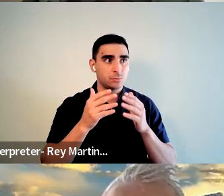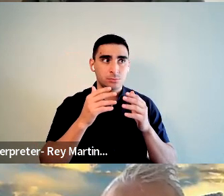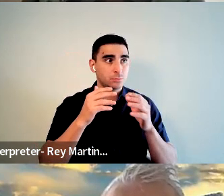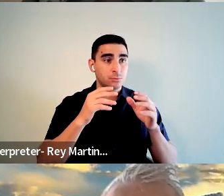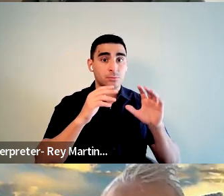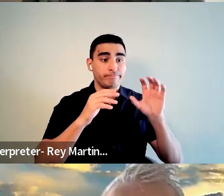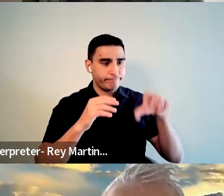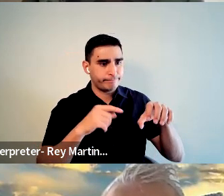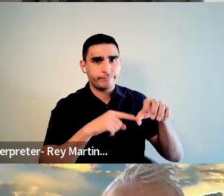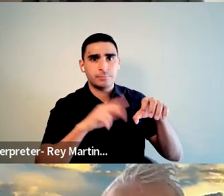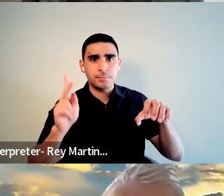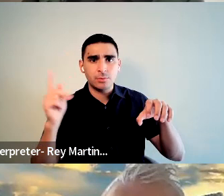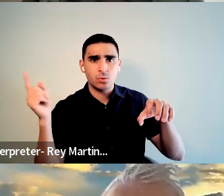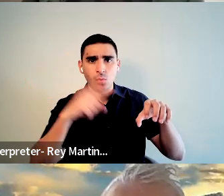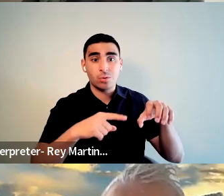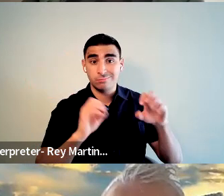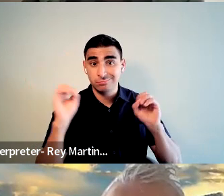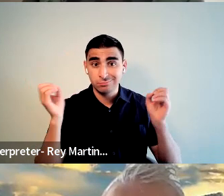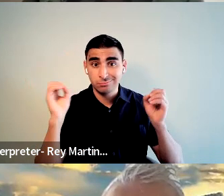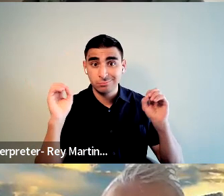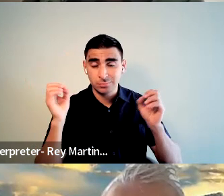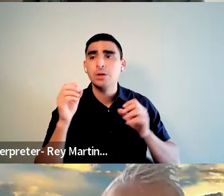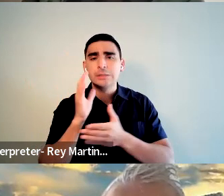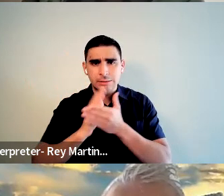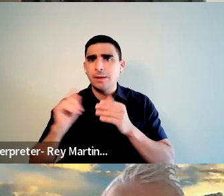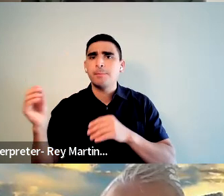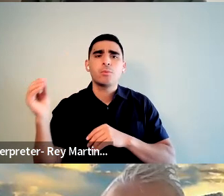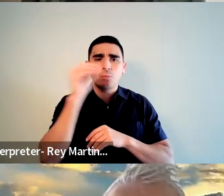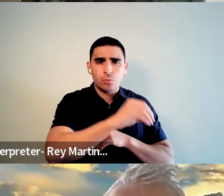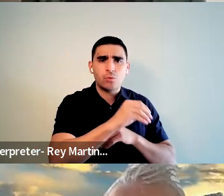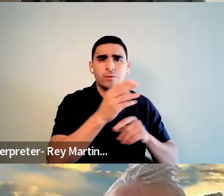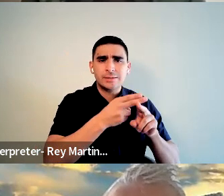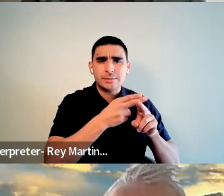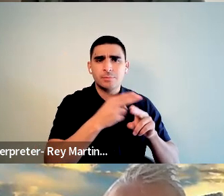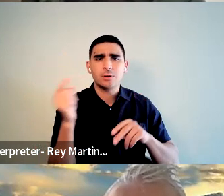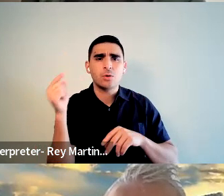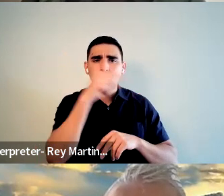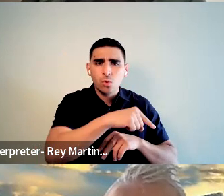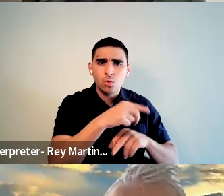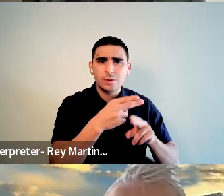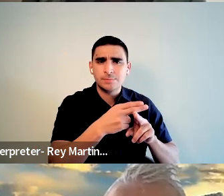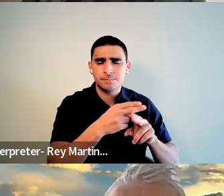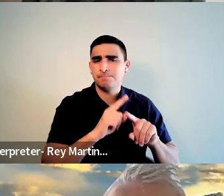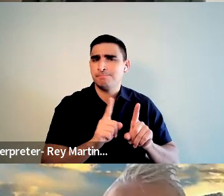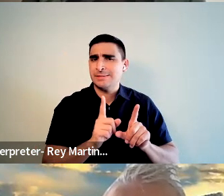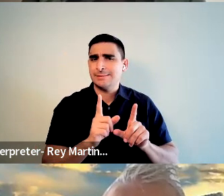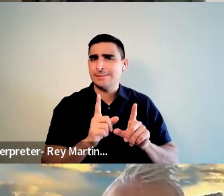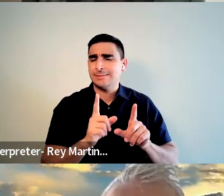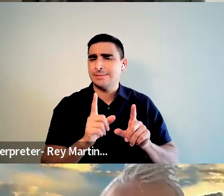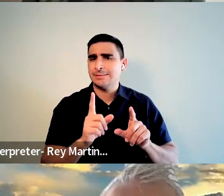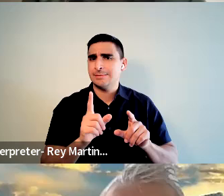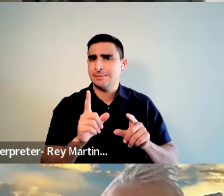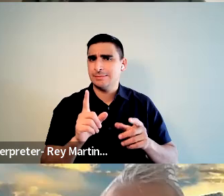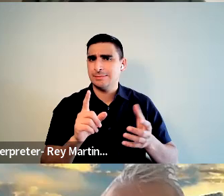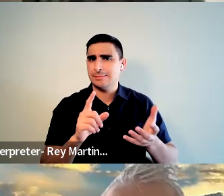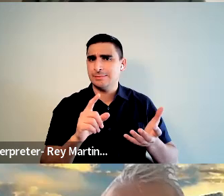And I know Clinic is coming up and Mental Health Partners is coming up, but even that, will that allow